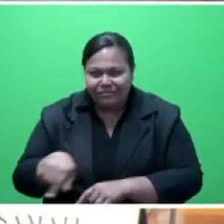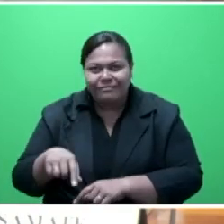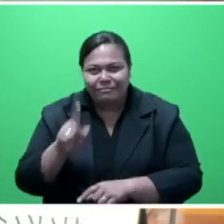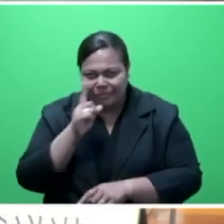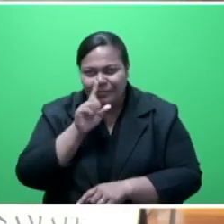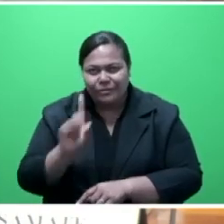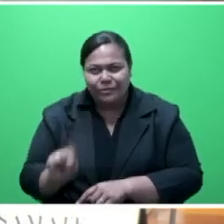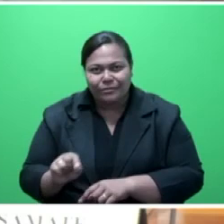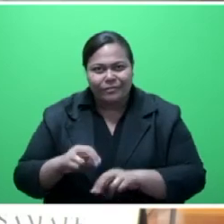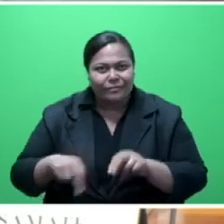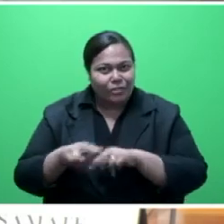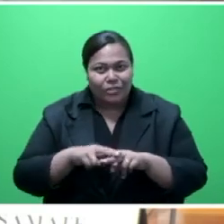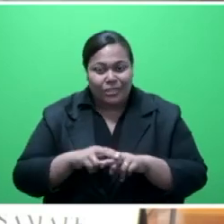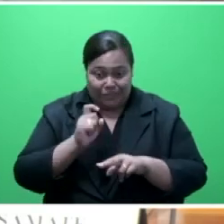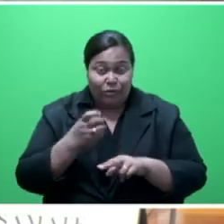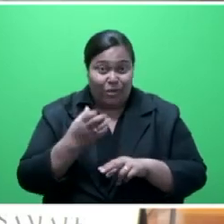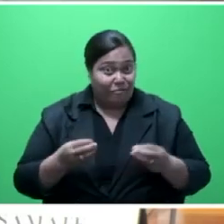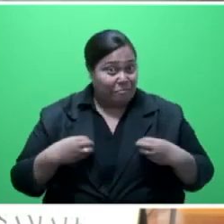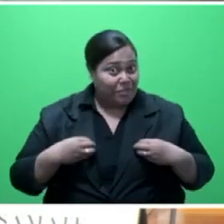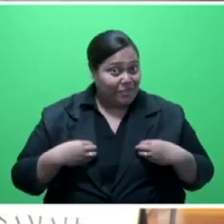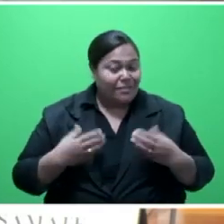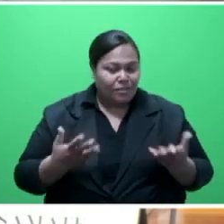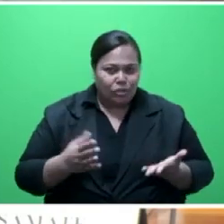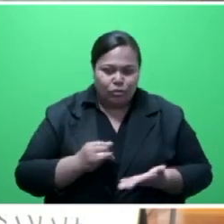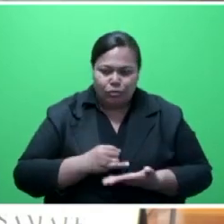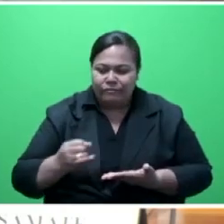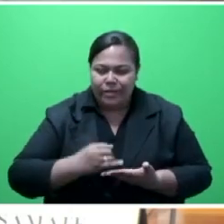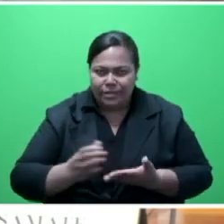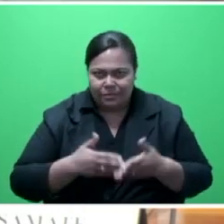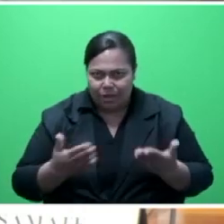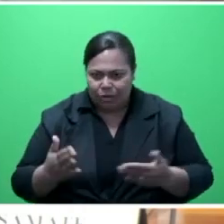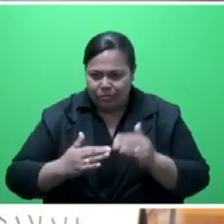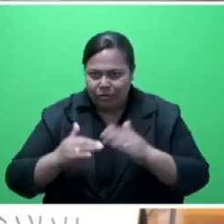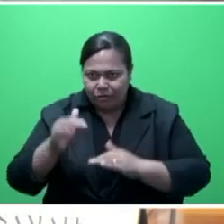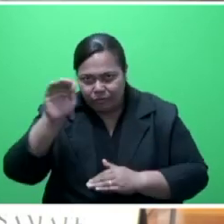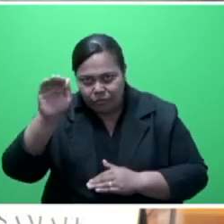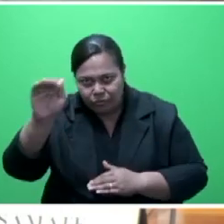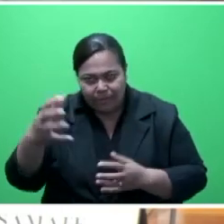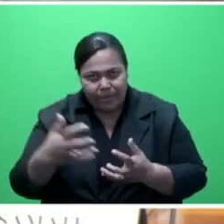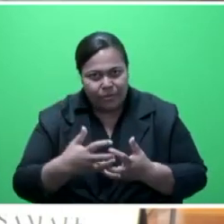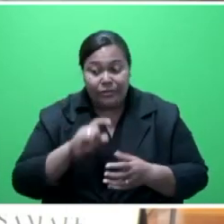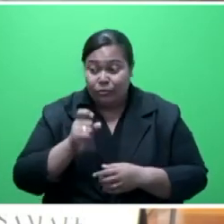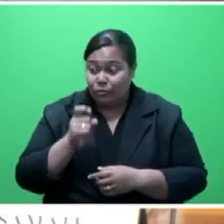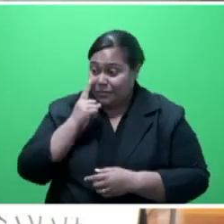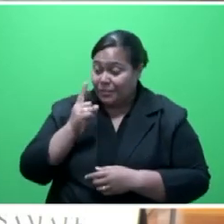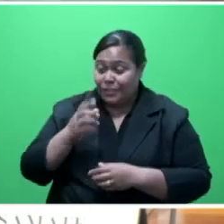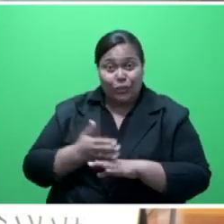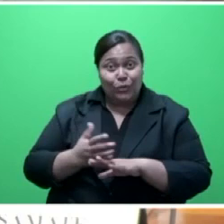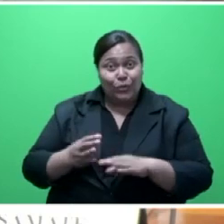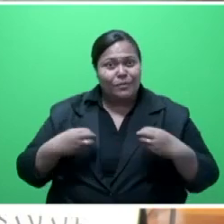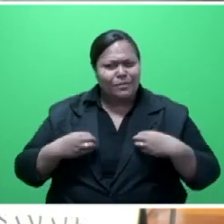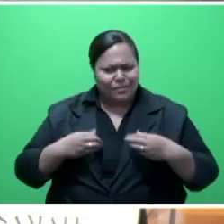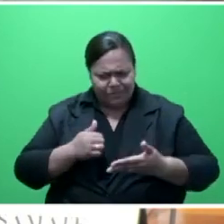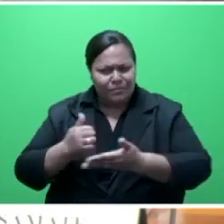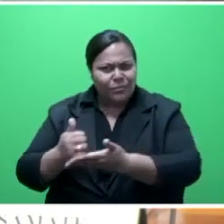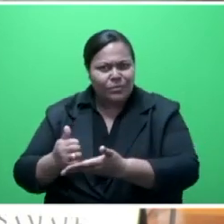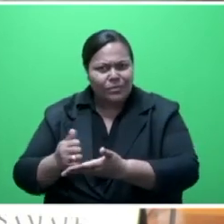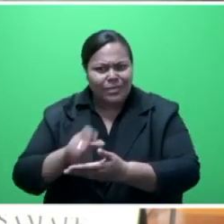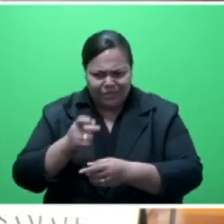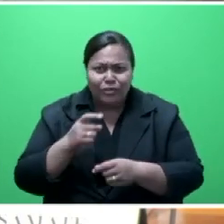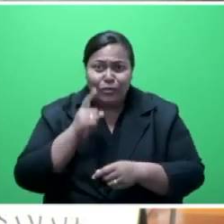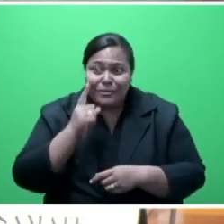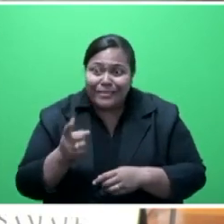business, invest now and build for the future. If you see a new business, support it. If you see a new Fijian-made product, buy